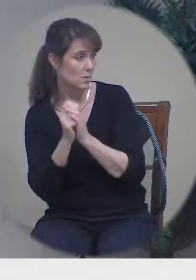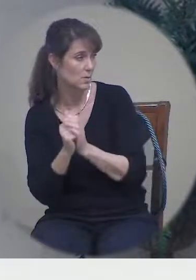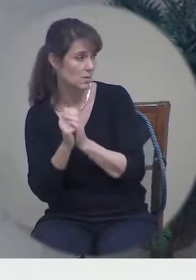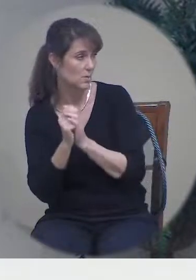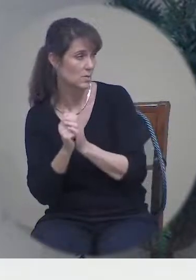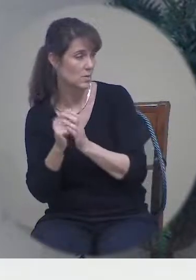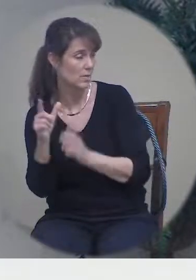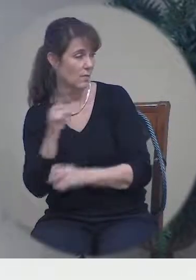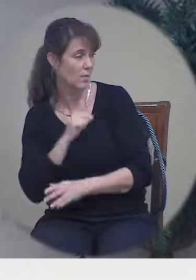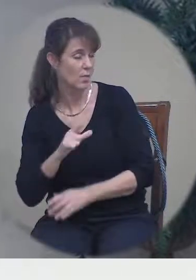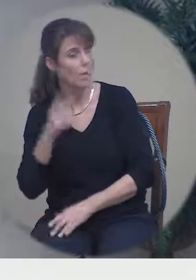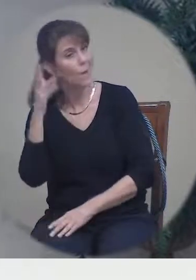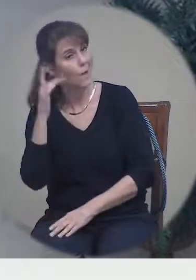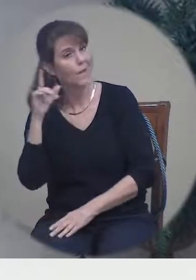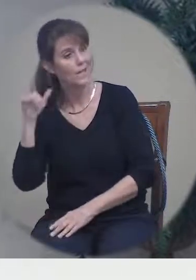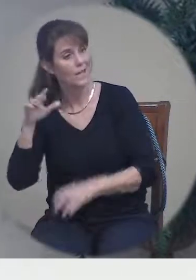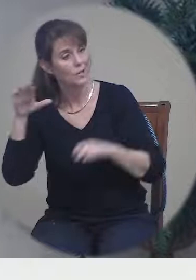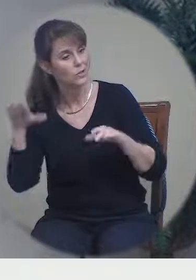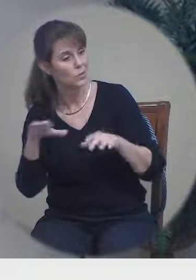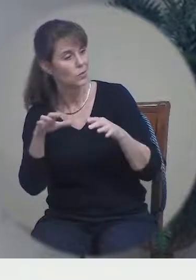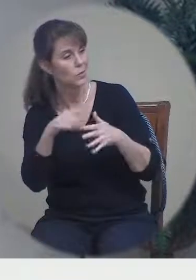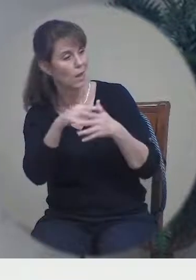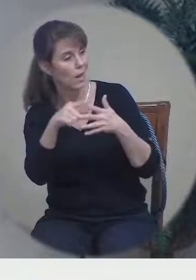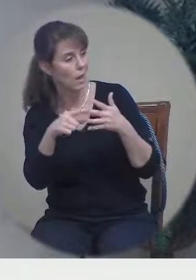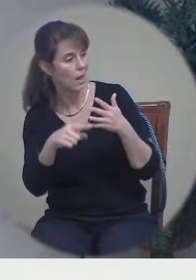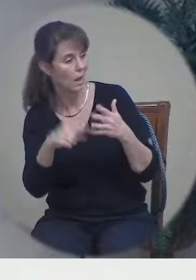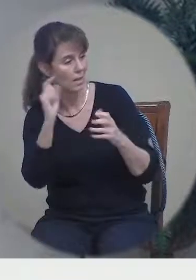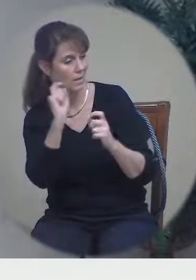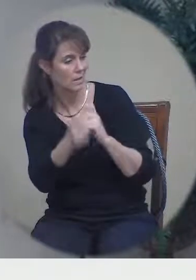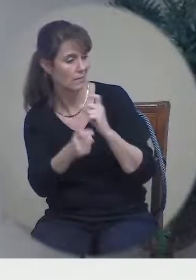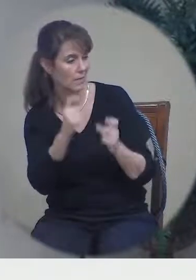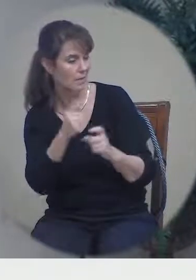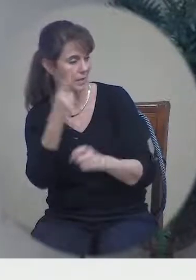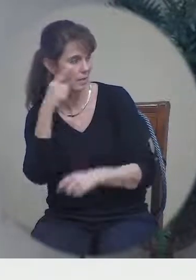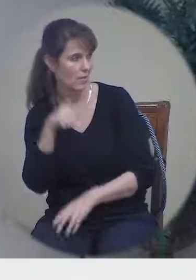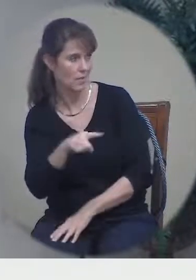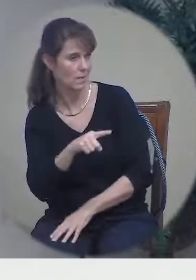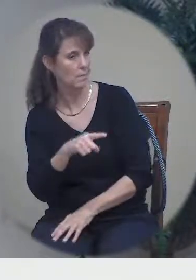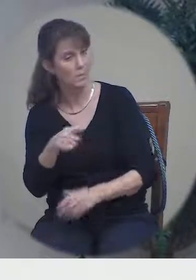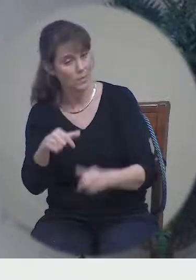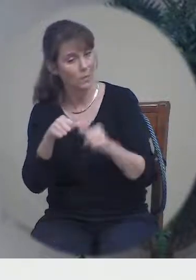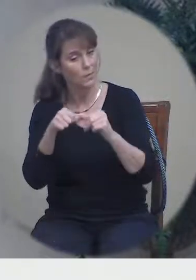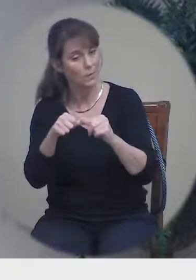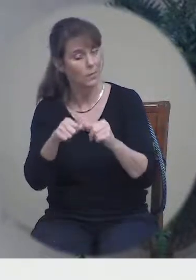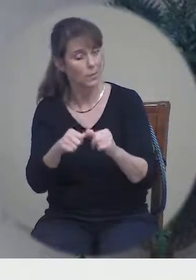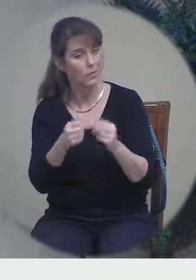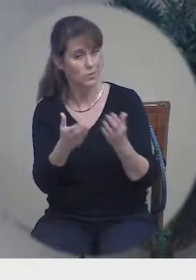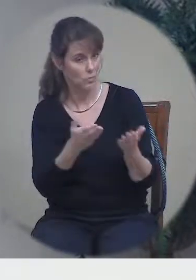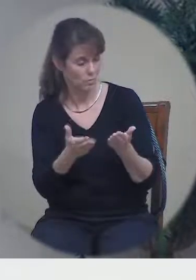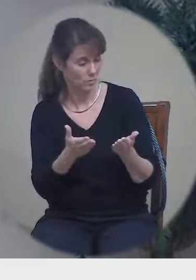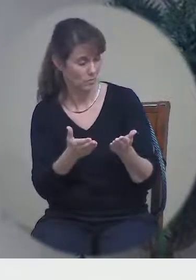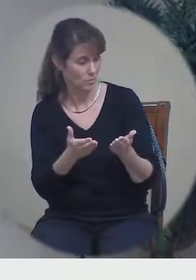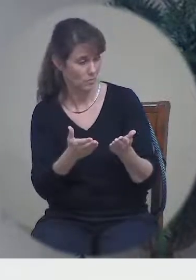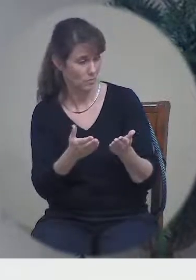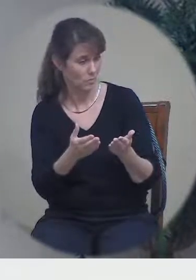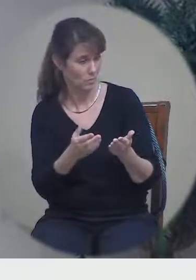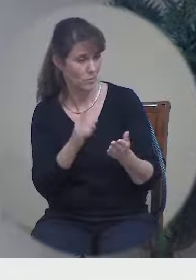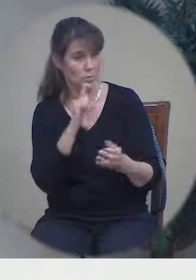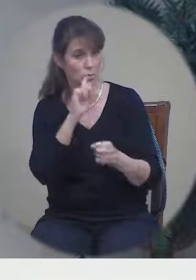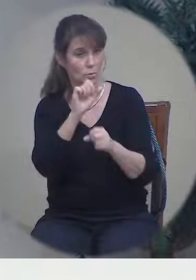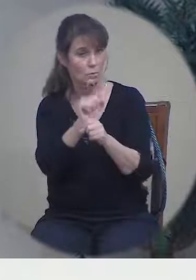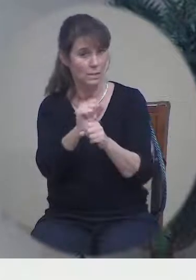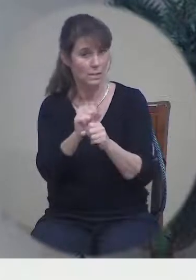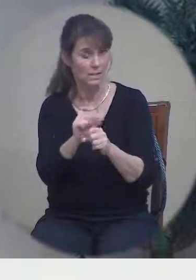They love him because of the things he gives them, the life they live. They do that. The real test comes is when things go